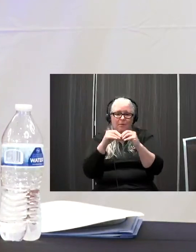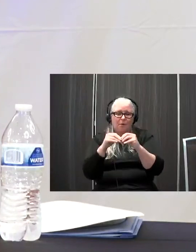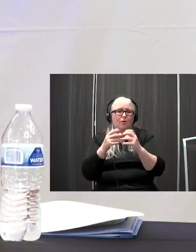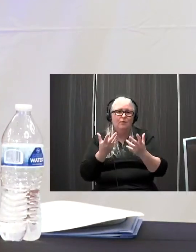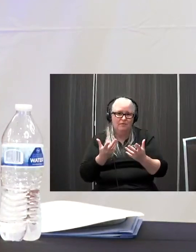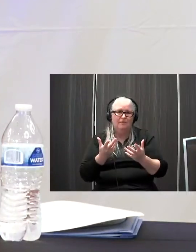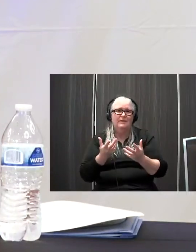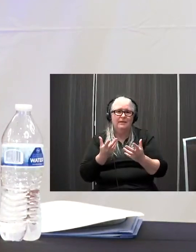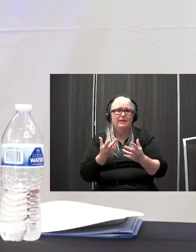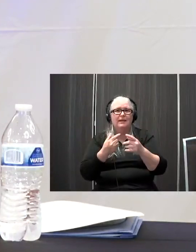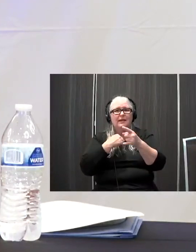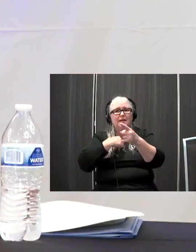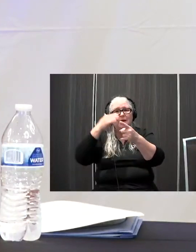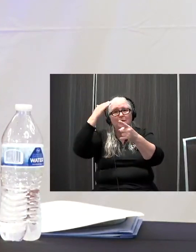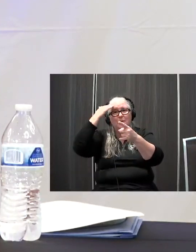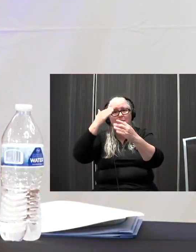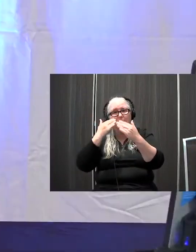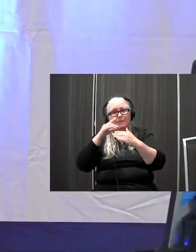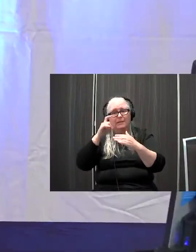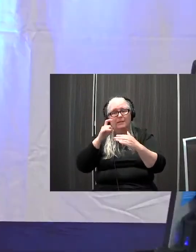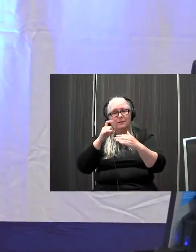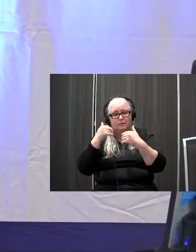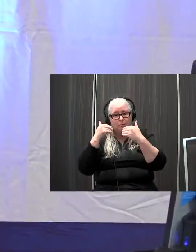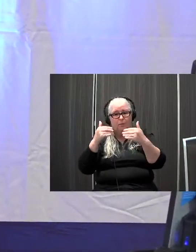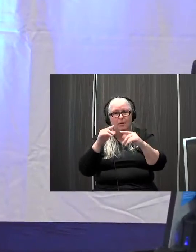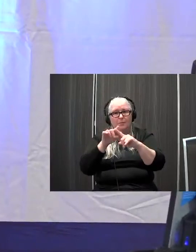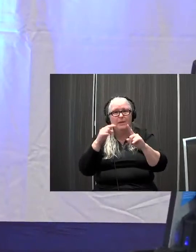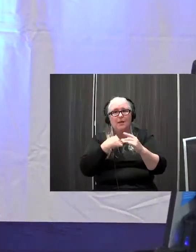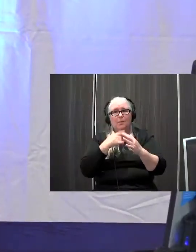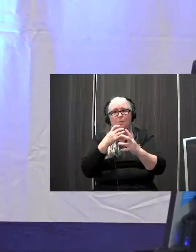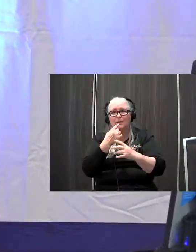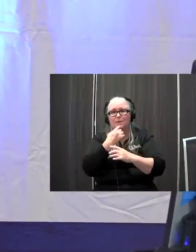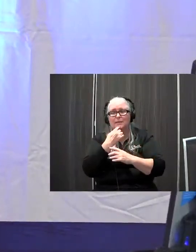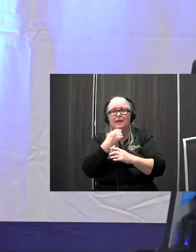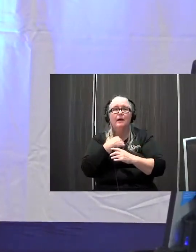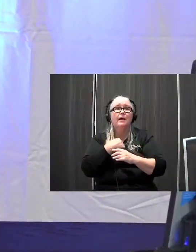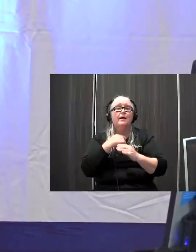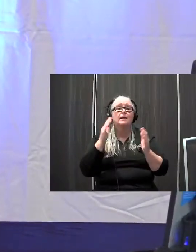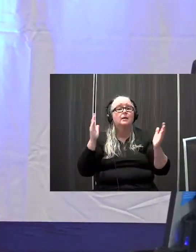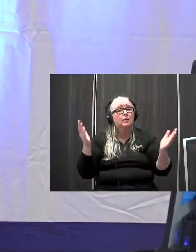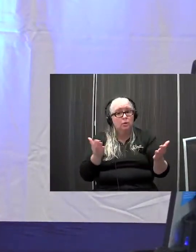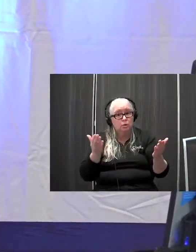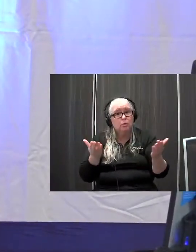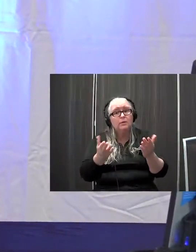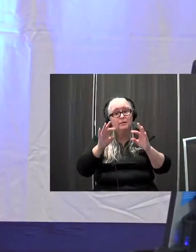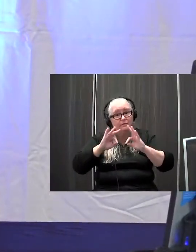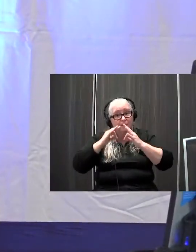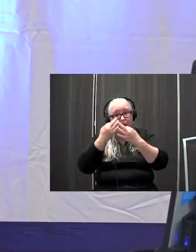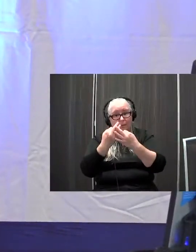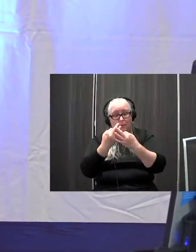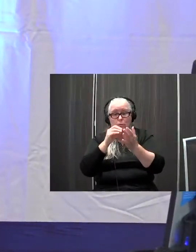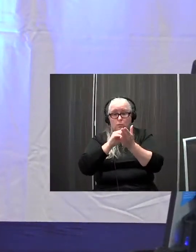of. And I know that we probably have to move forward, but I want to say super quick, I highly encourage families when they come up with their plan to write it